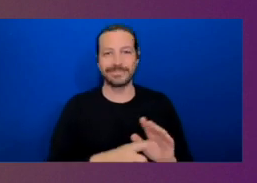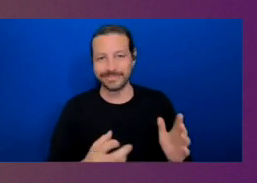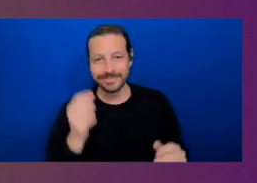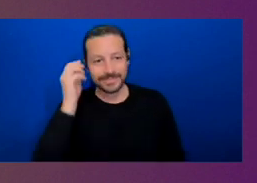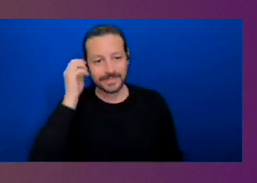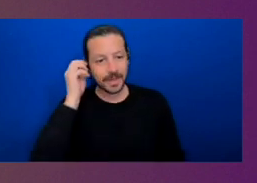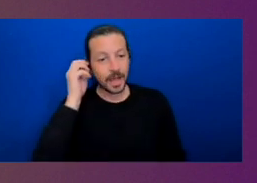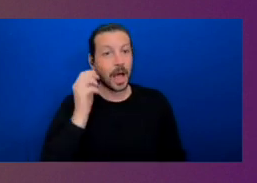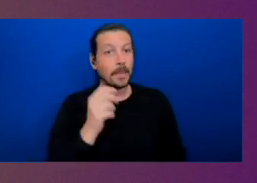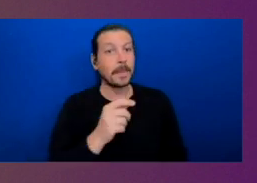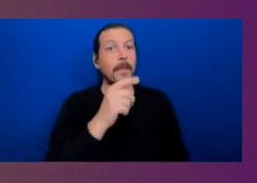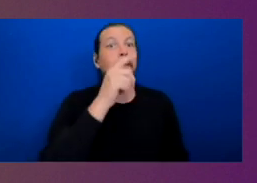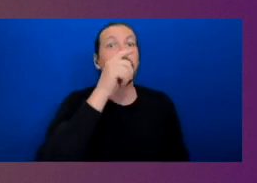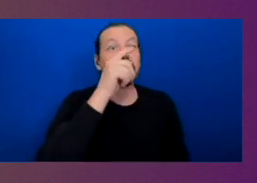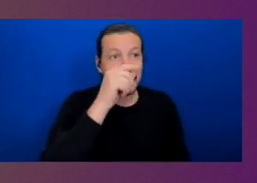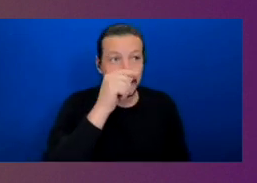it has the